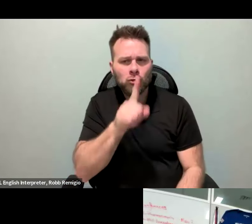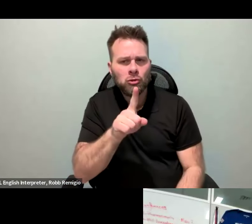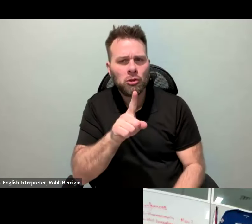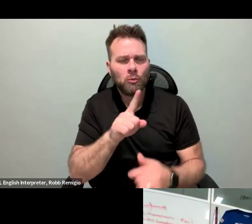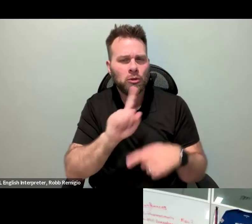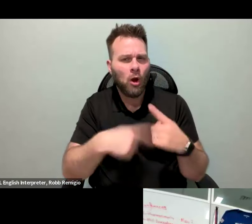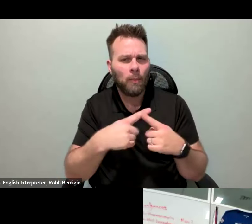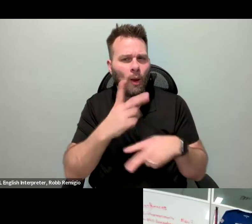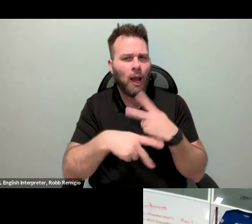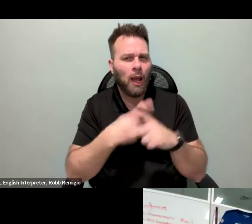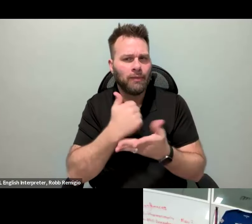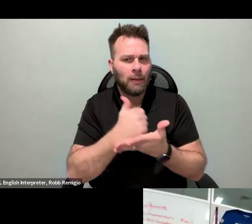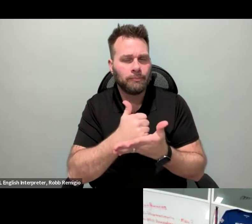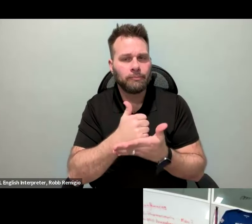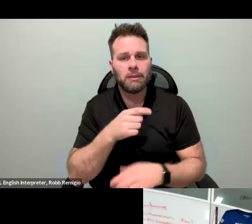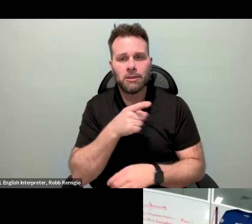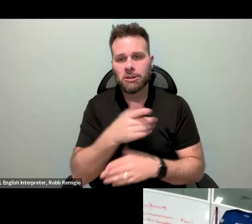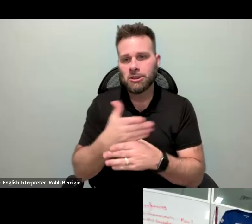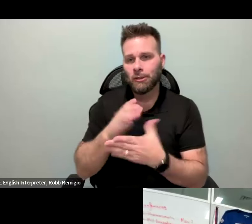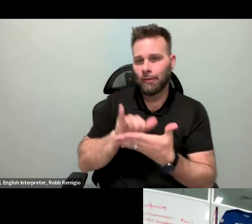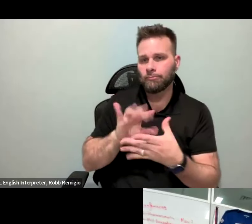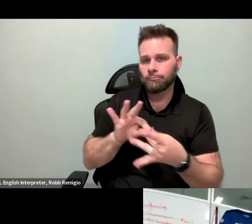to, but that's what she shared.